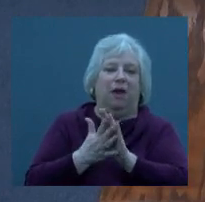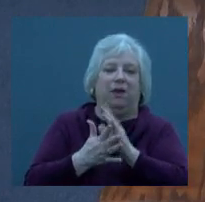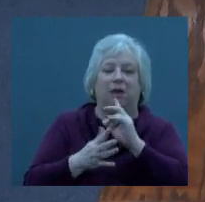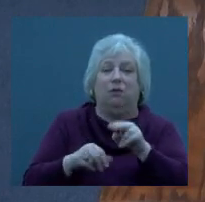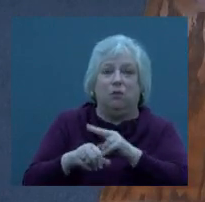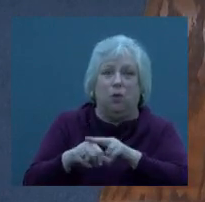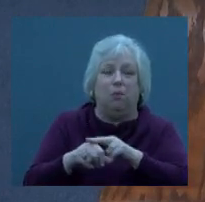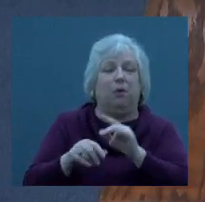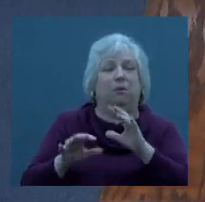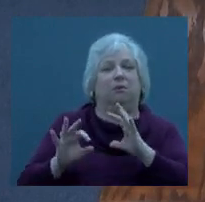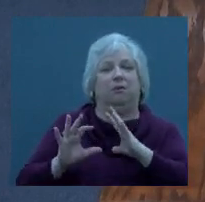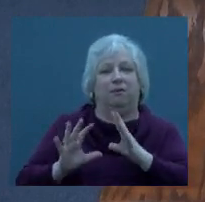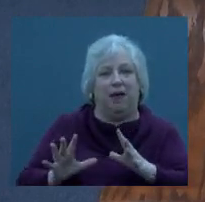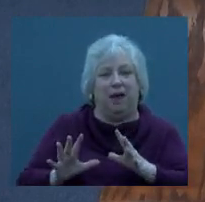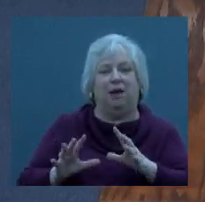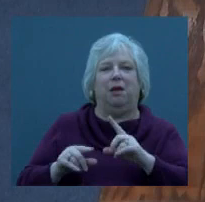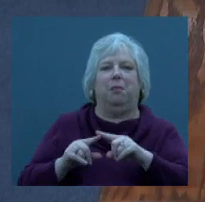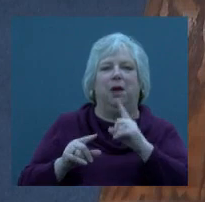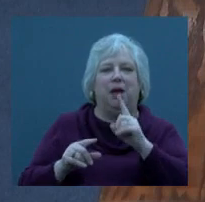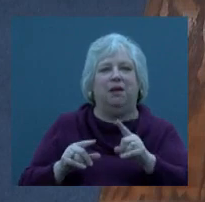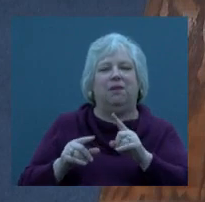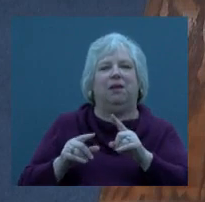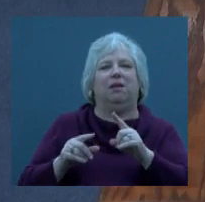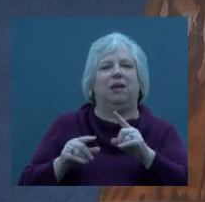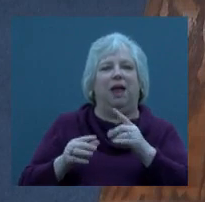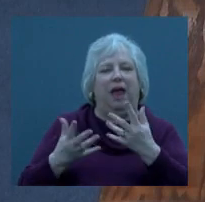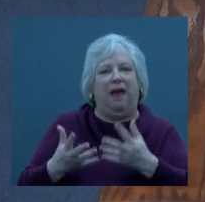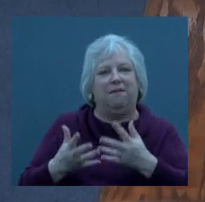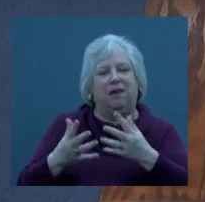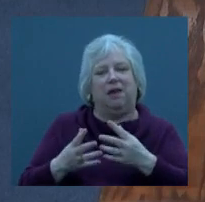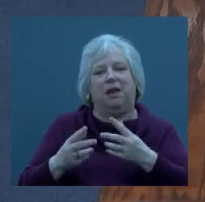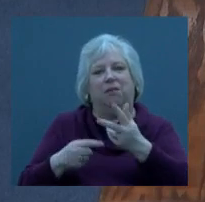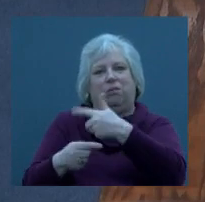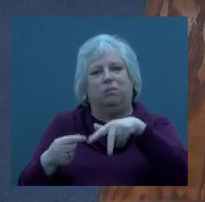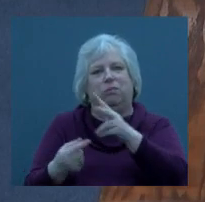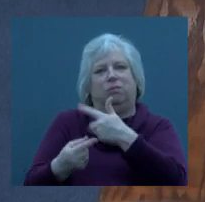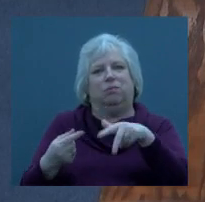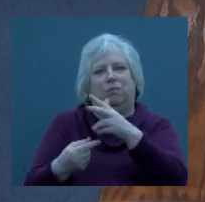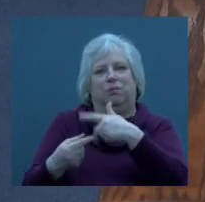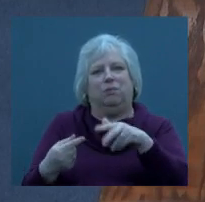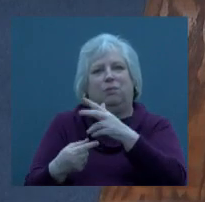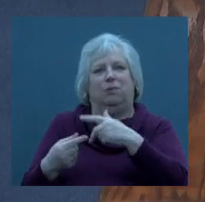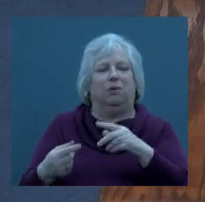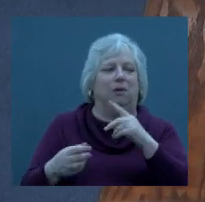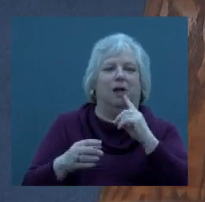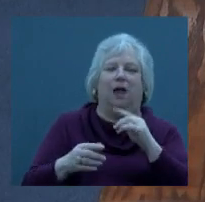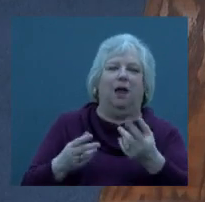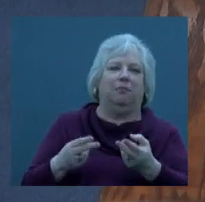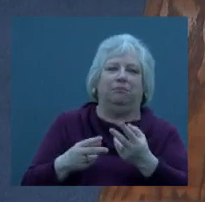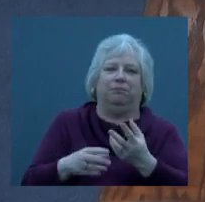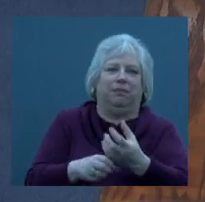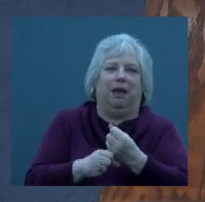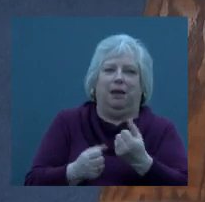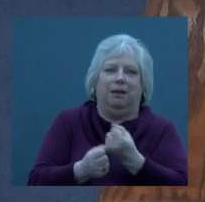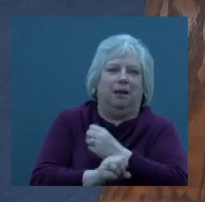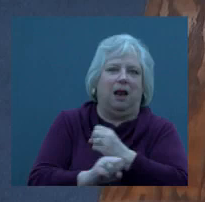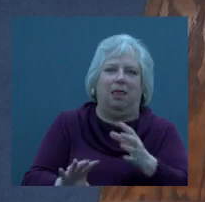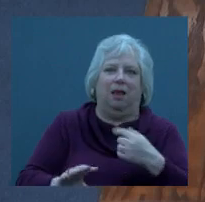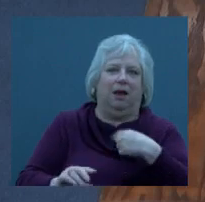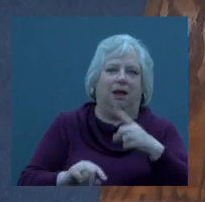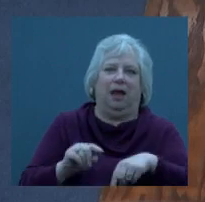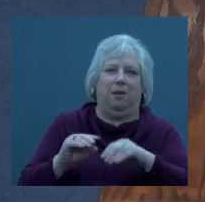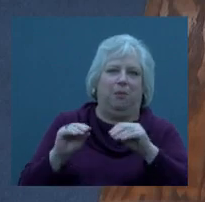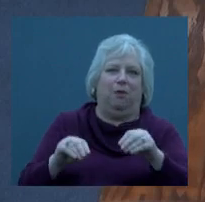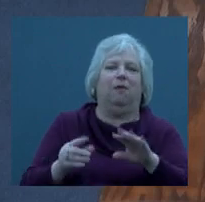but when it's heavy, Bowman traffic's going to always have that right of way. So I haven't gained nothing. I approached the roundabout. I'm still dead in the water. I can't